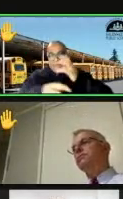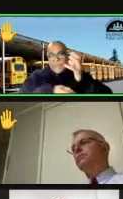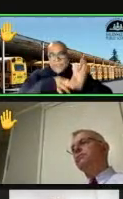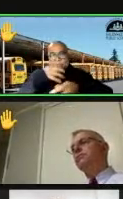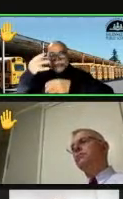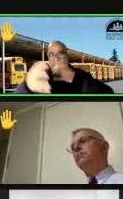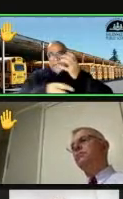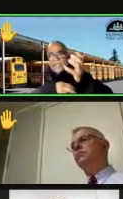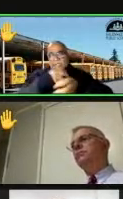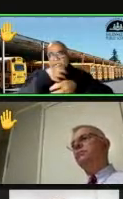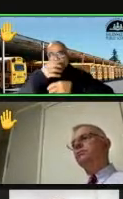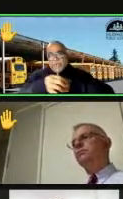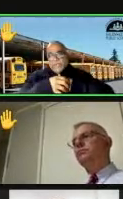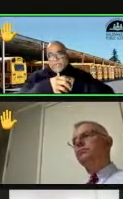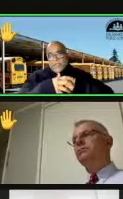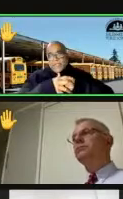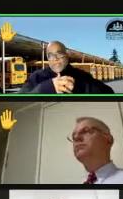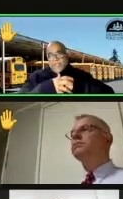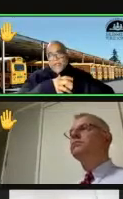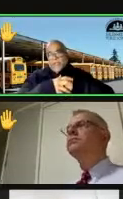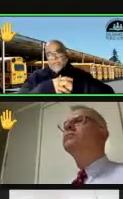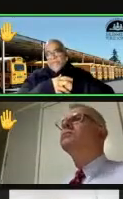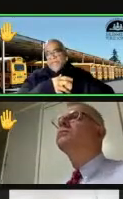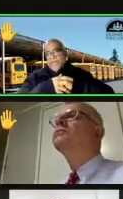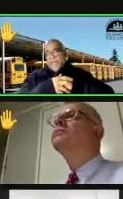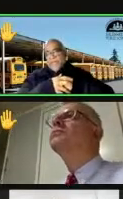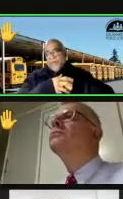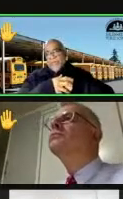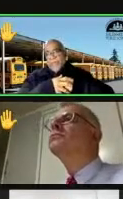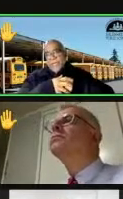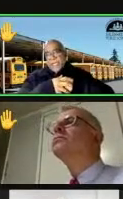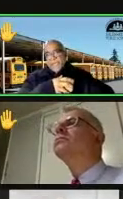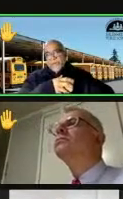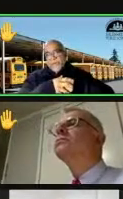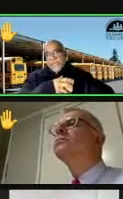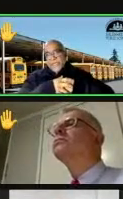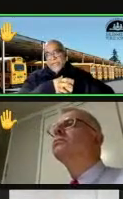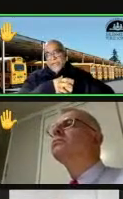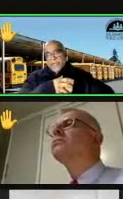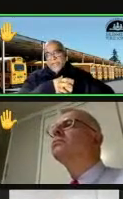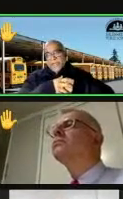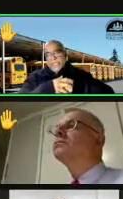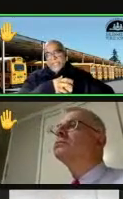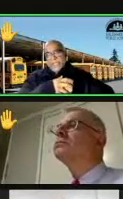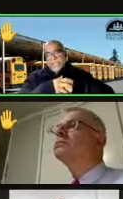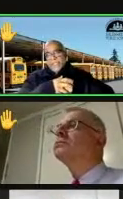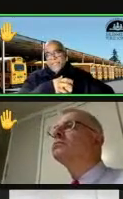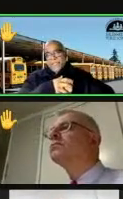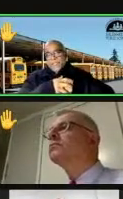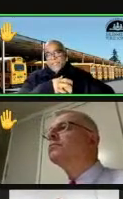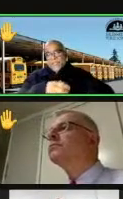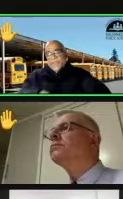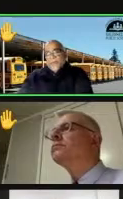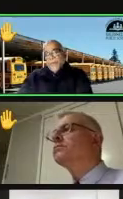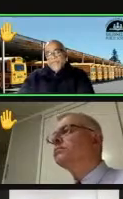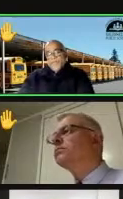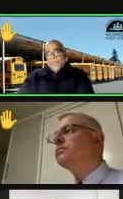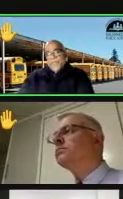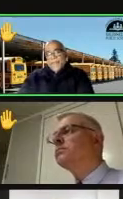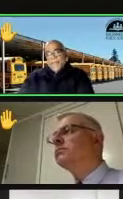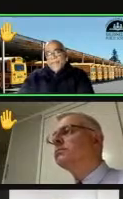70-80% of the superintendent turnover. So there's a lot of people moving back and forth and a lot of changes. So